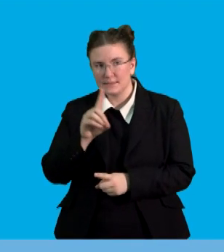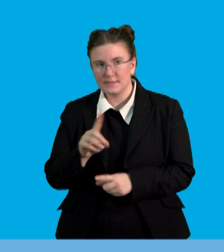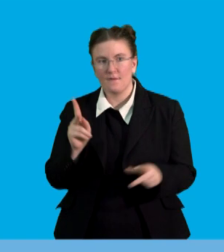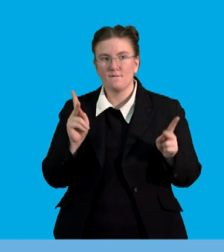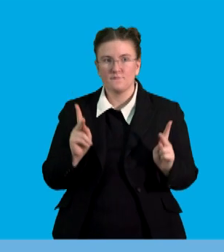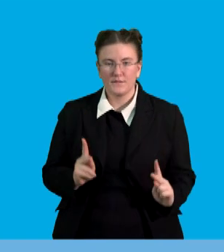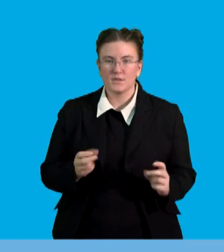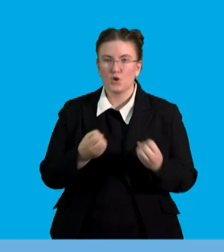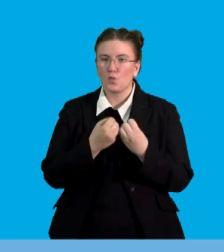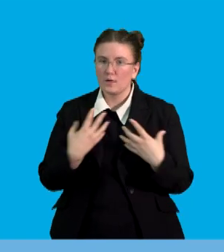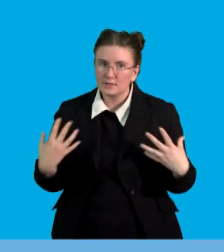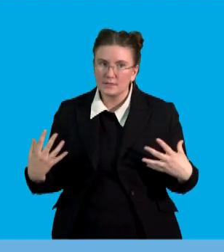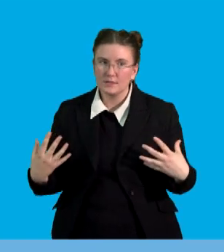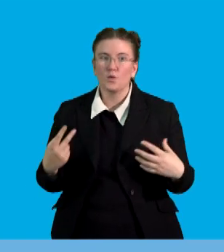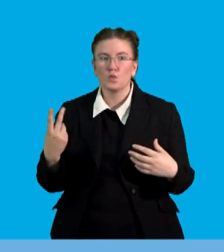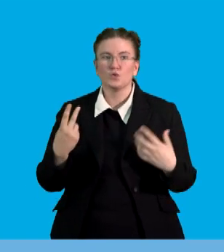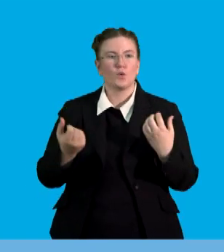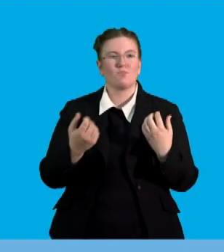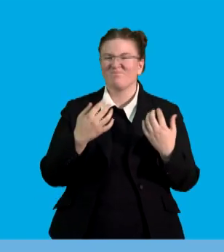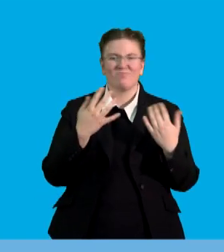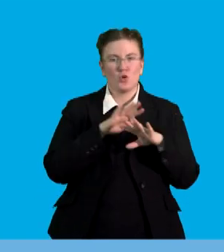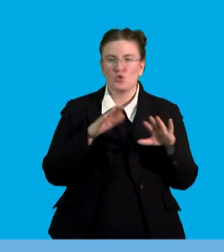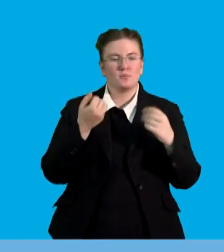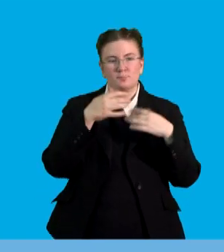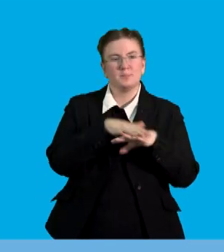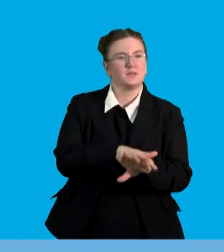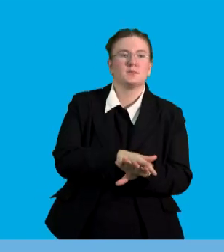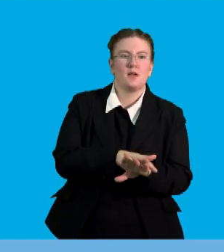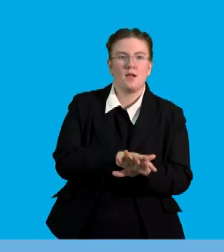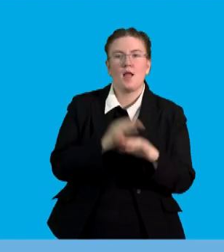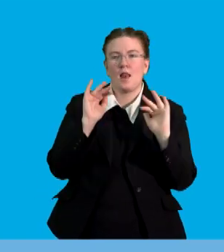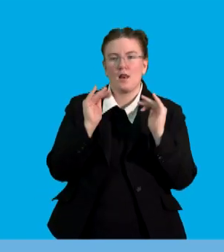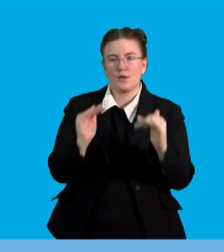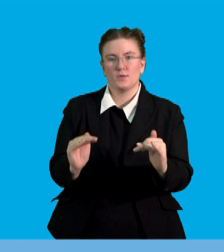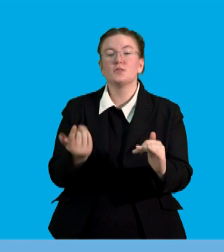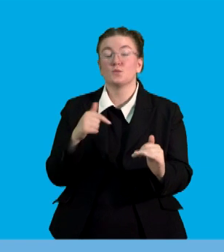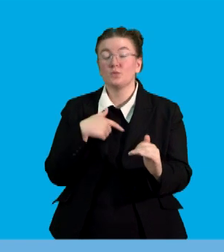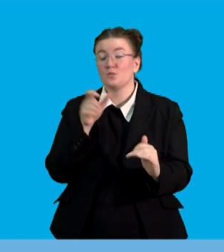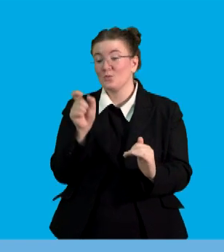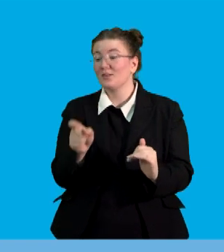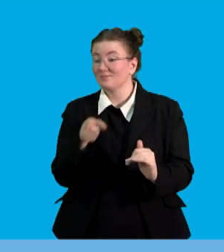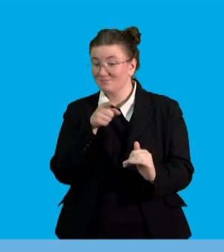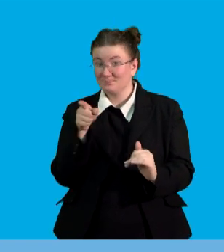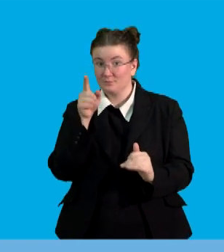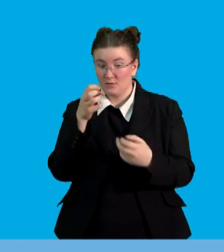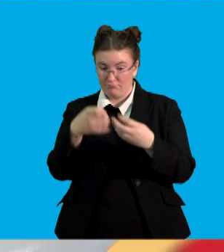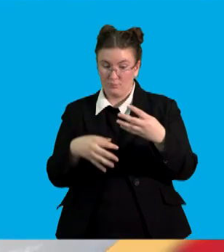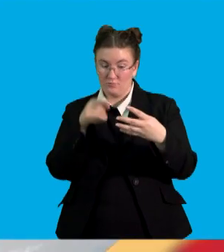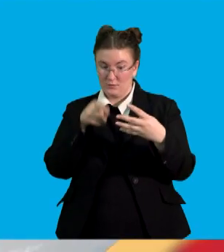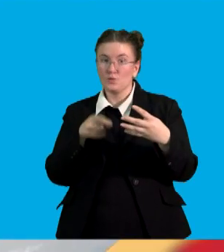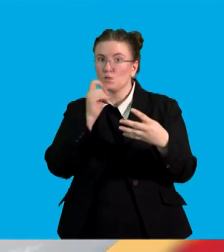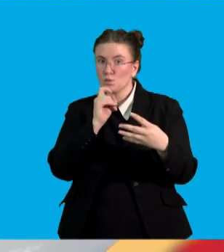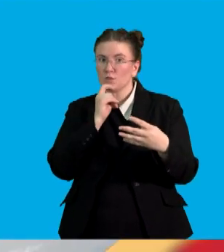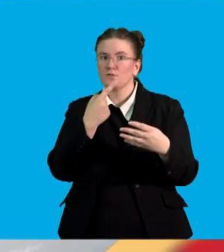density, physical quantity, and immiscible liquids. So those were the terms that we used throughout the lesson to better explain